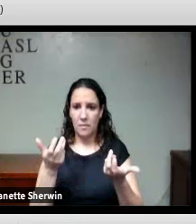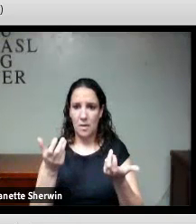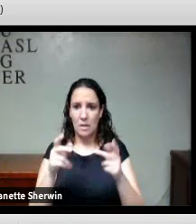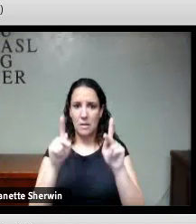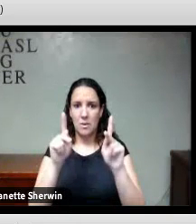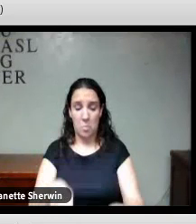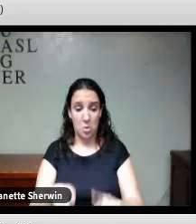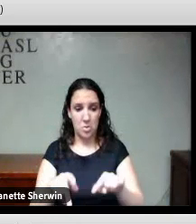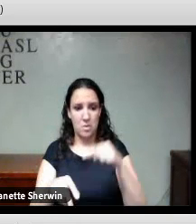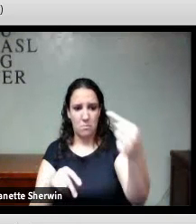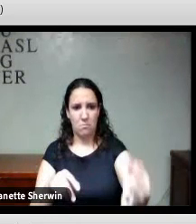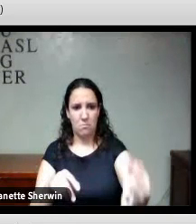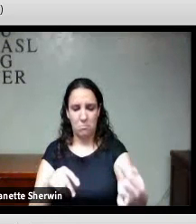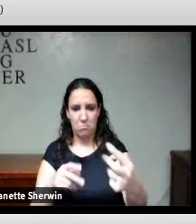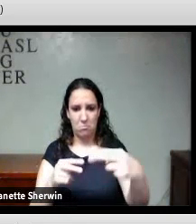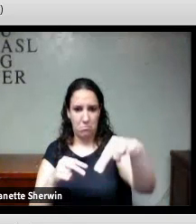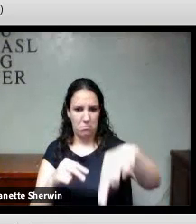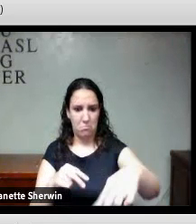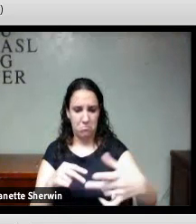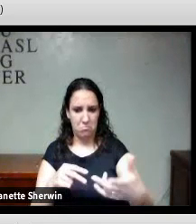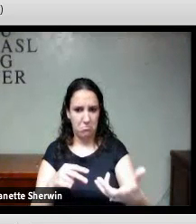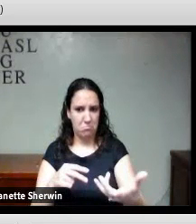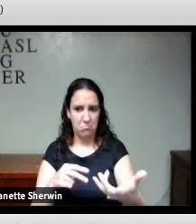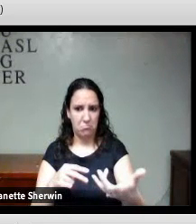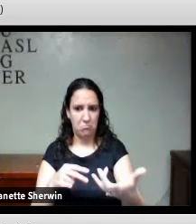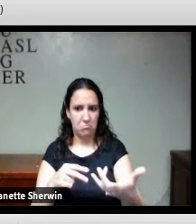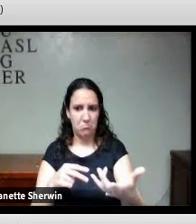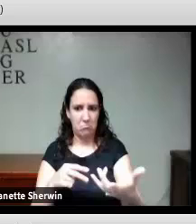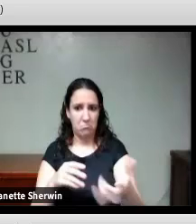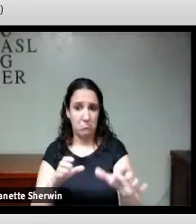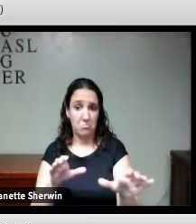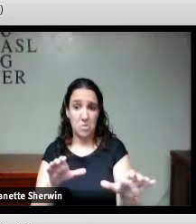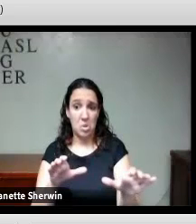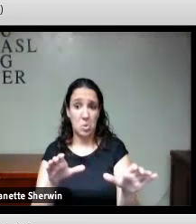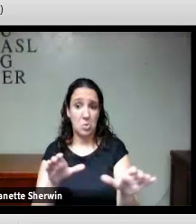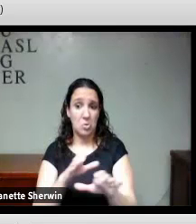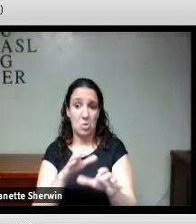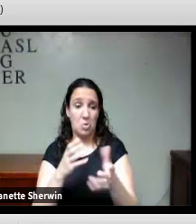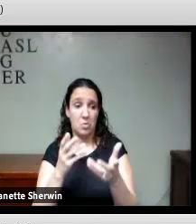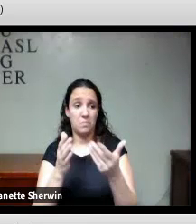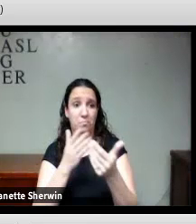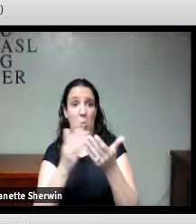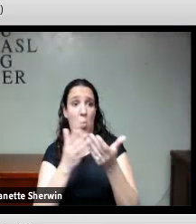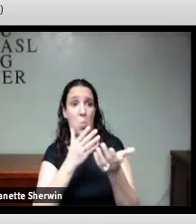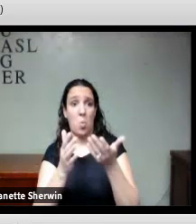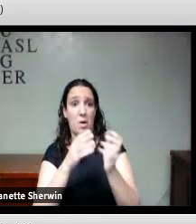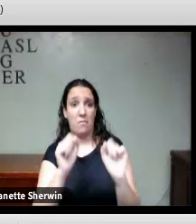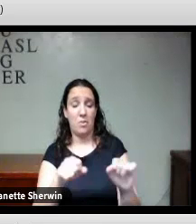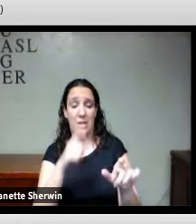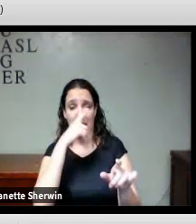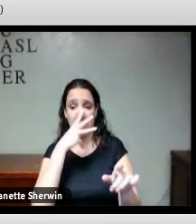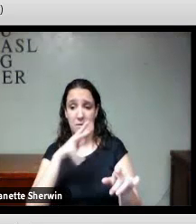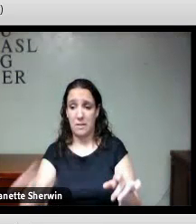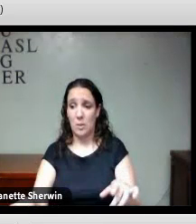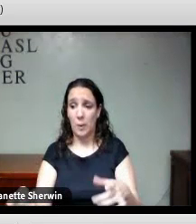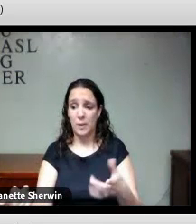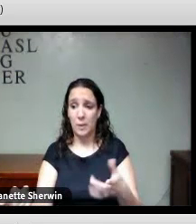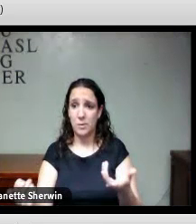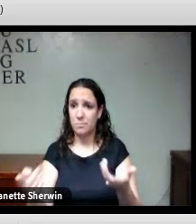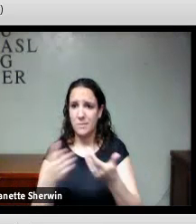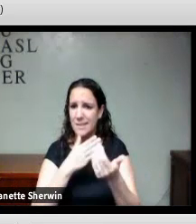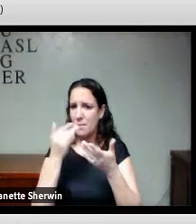end is just going to do whatever has to be done to get rid of you. Whether you've been loyal or not,